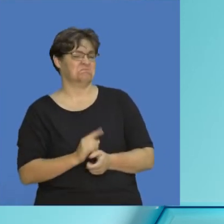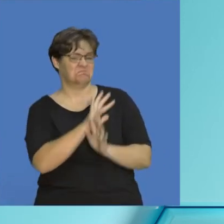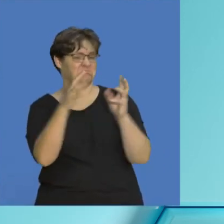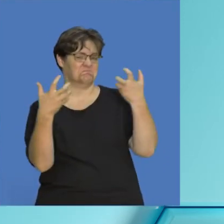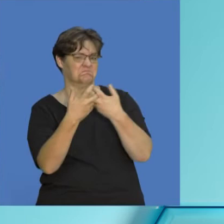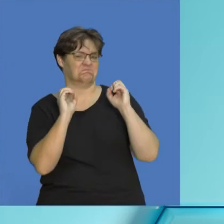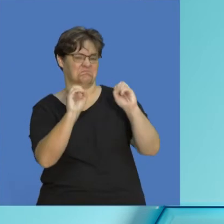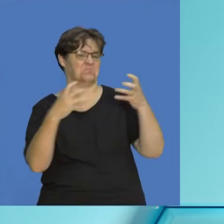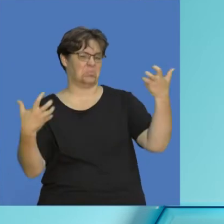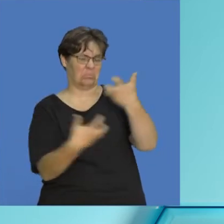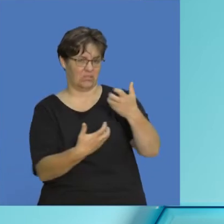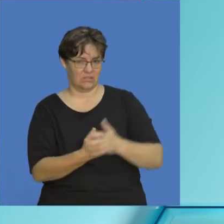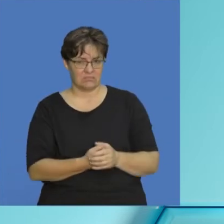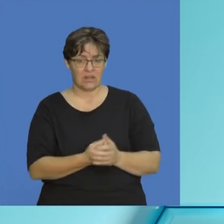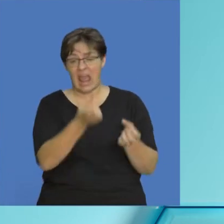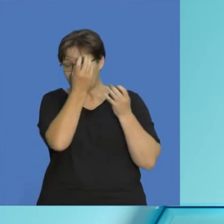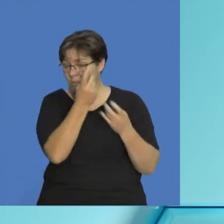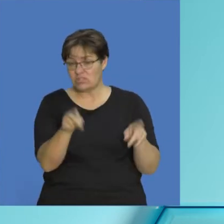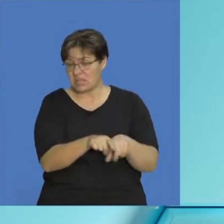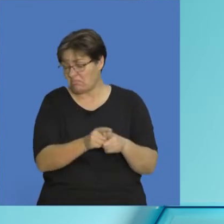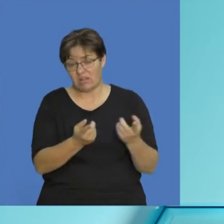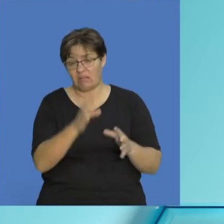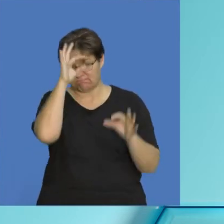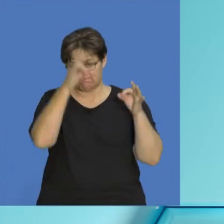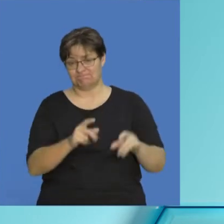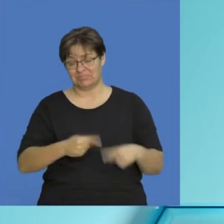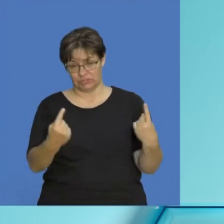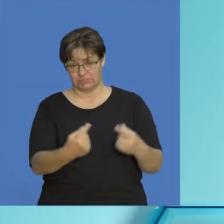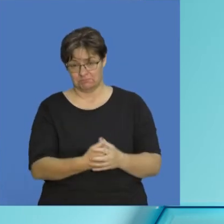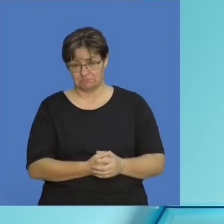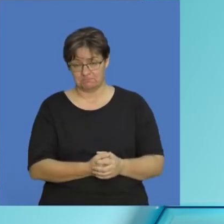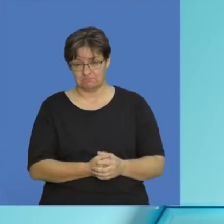someone can arrive at different argument. Okay, even if you have the same data set.